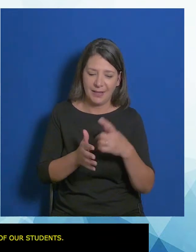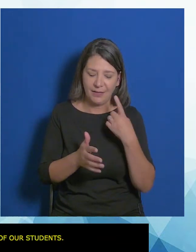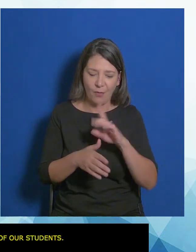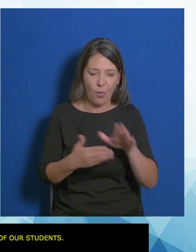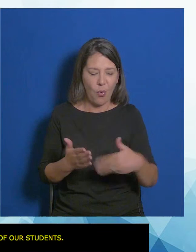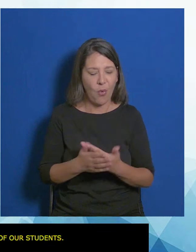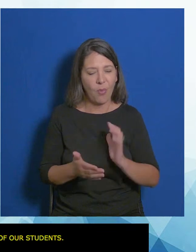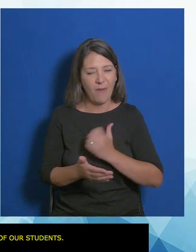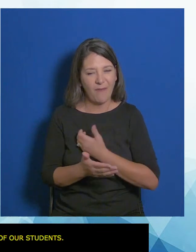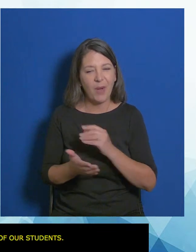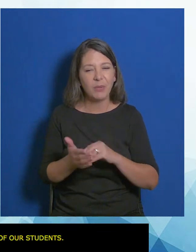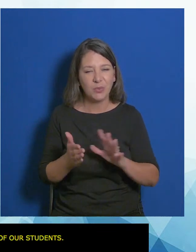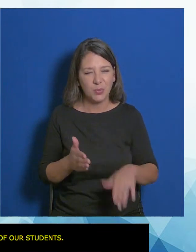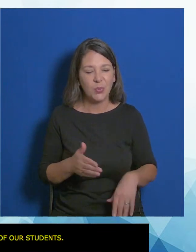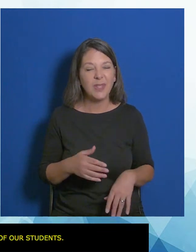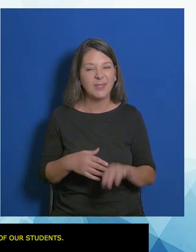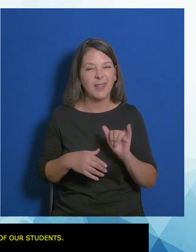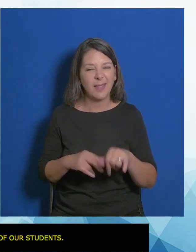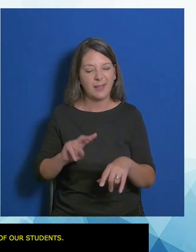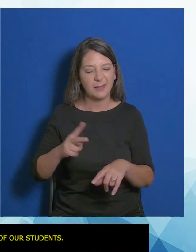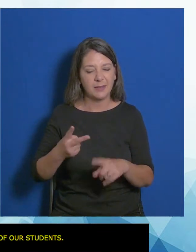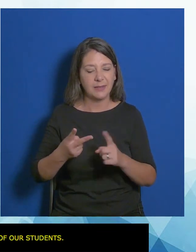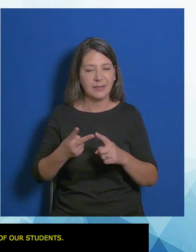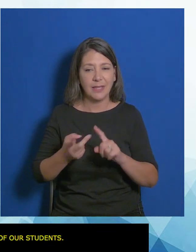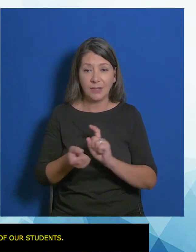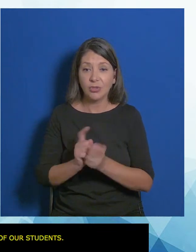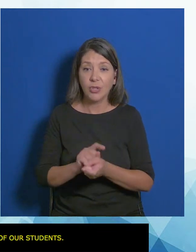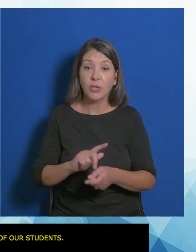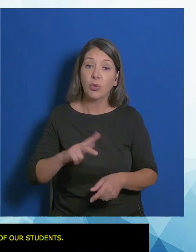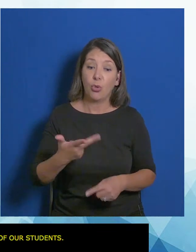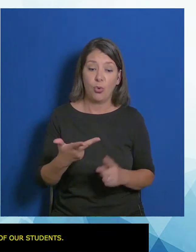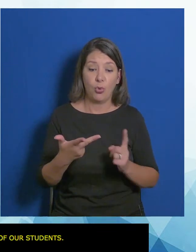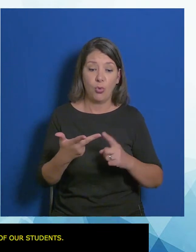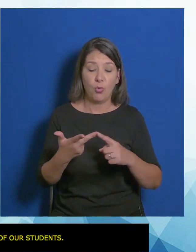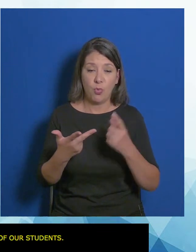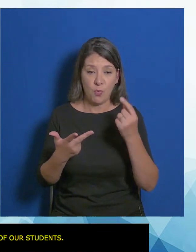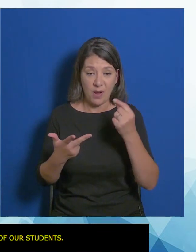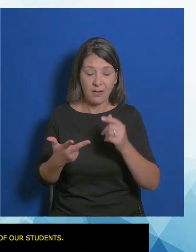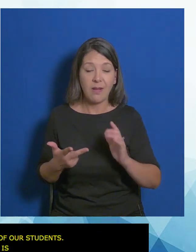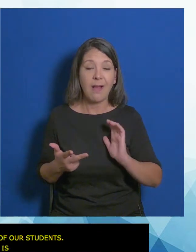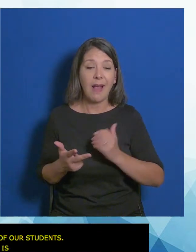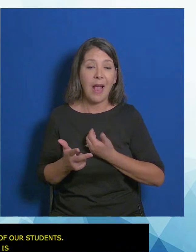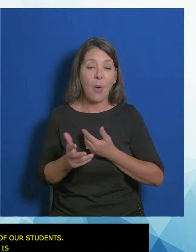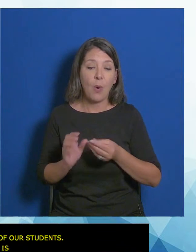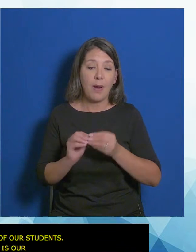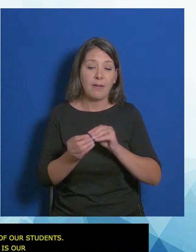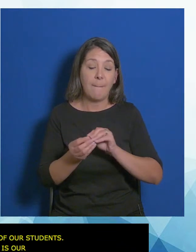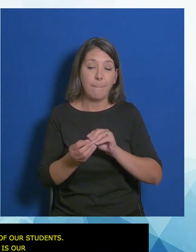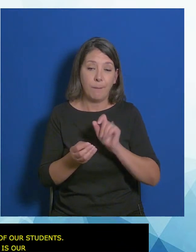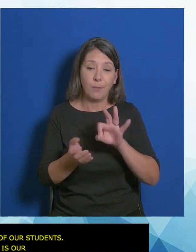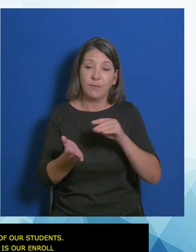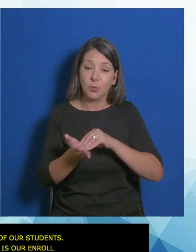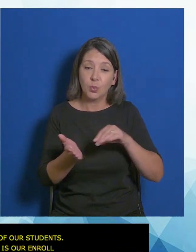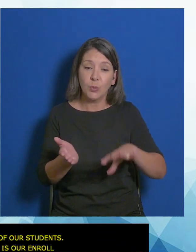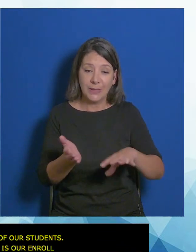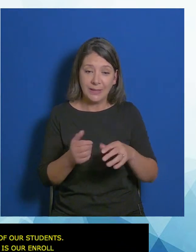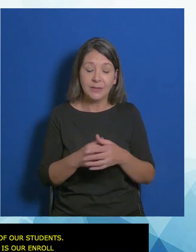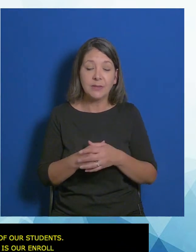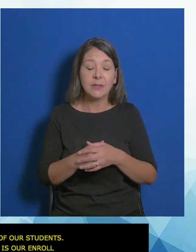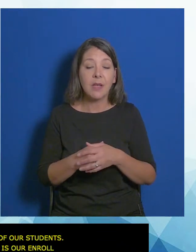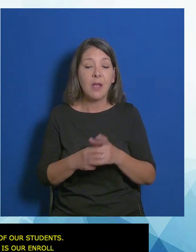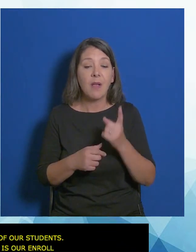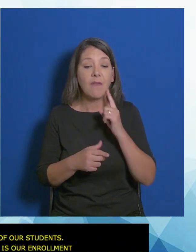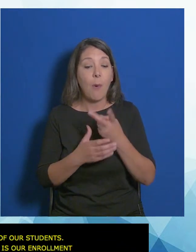That's the second change that's happening. The third is our enrollment of students on